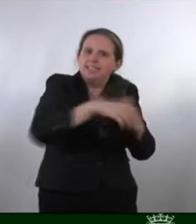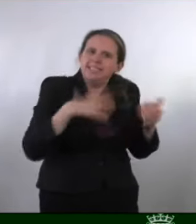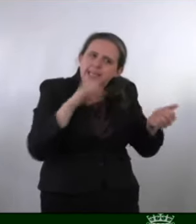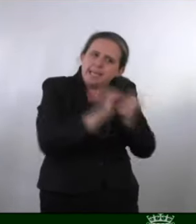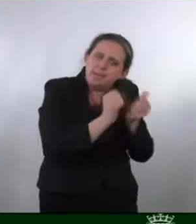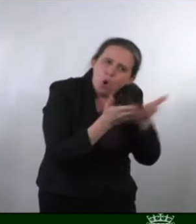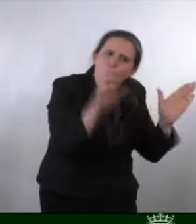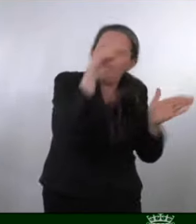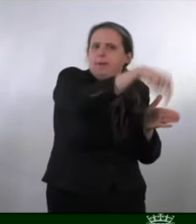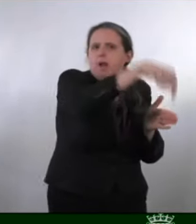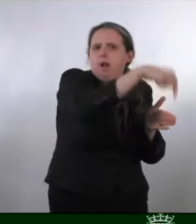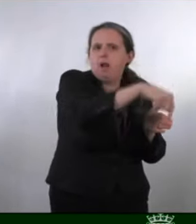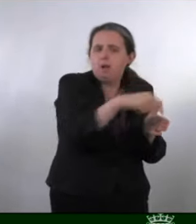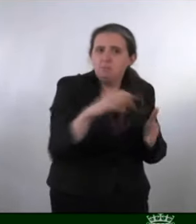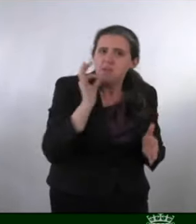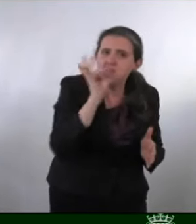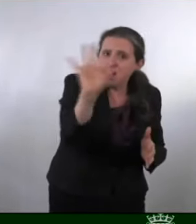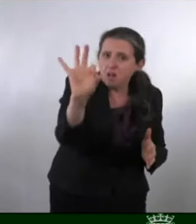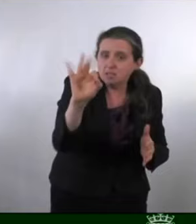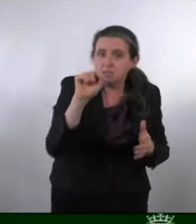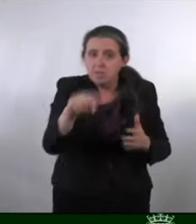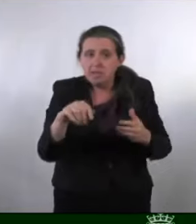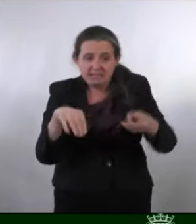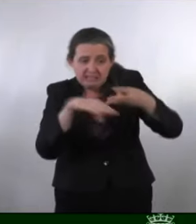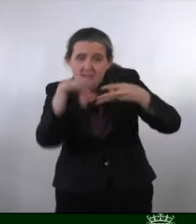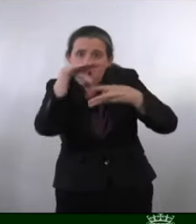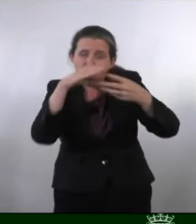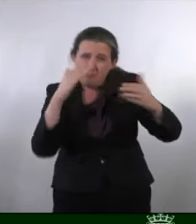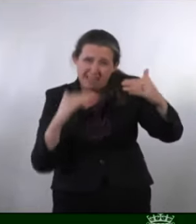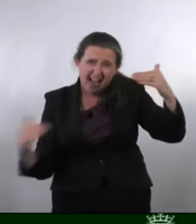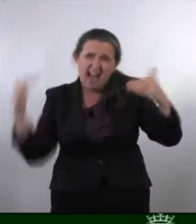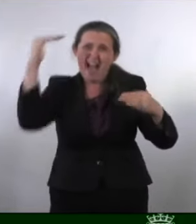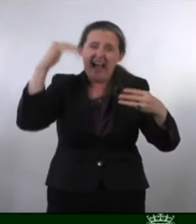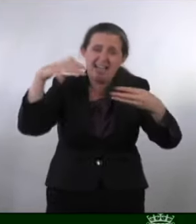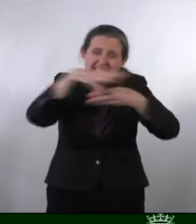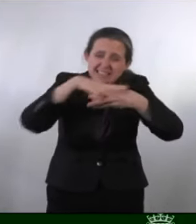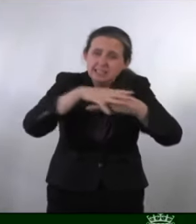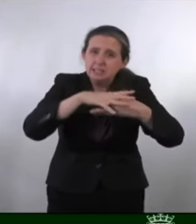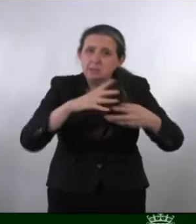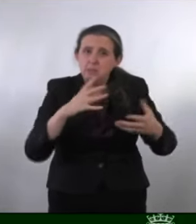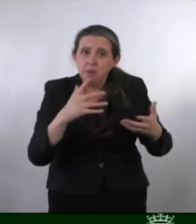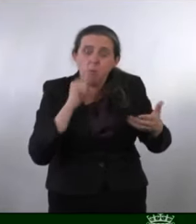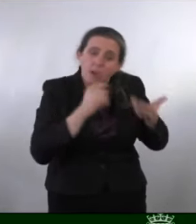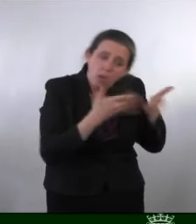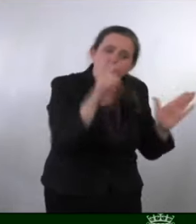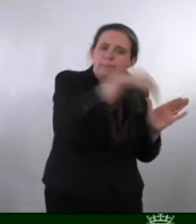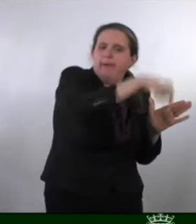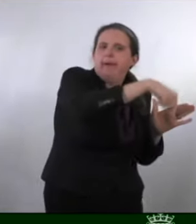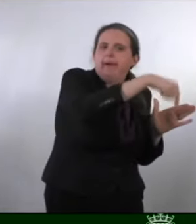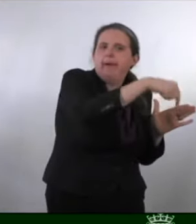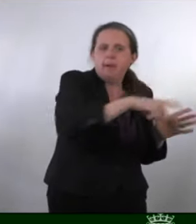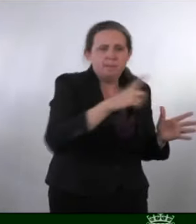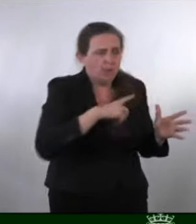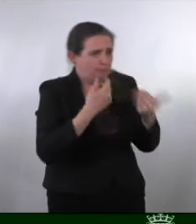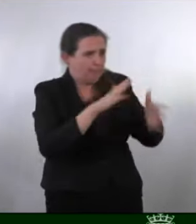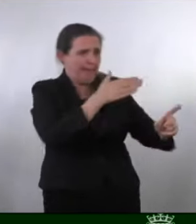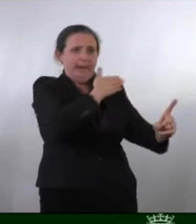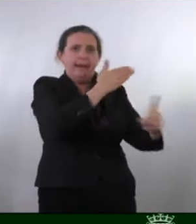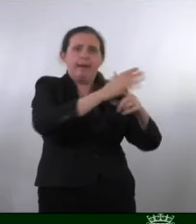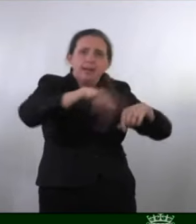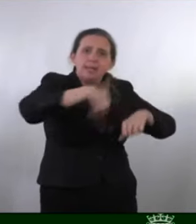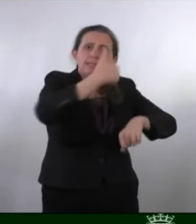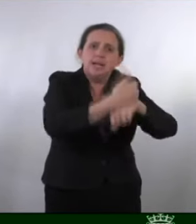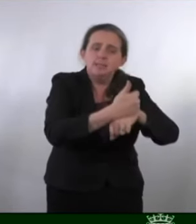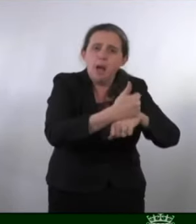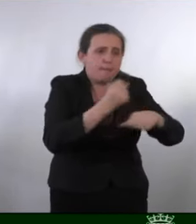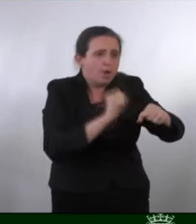made to make sure that people can keep active, recognising the enormous efforts the industry has made to put in COVID-secure measures? I can give my right